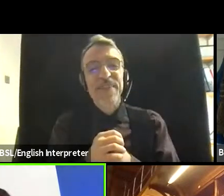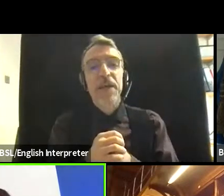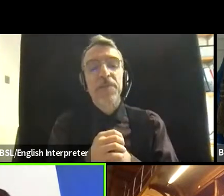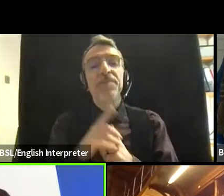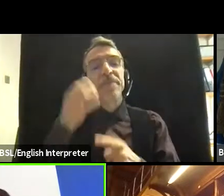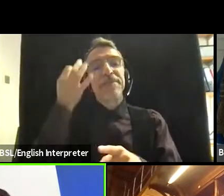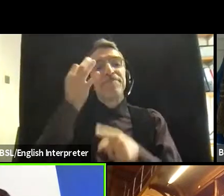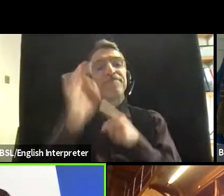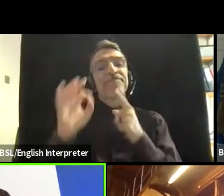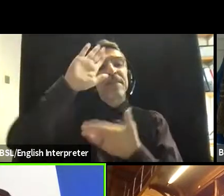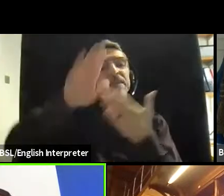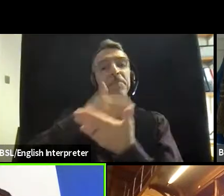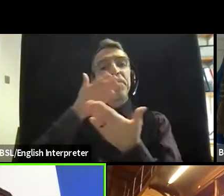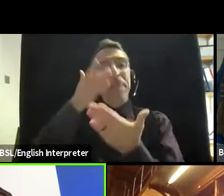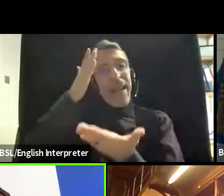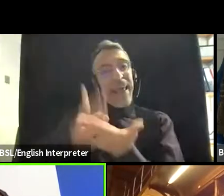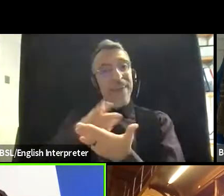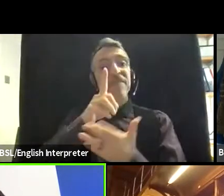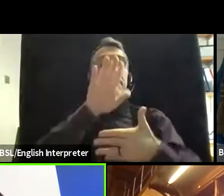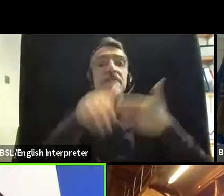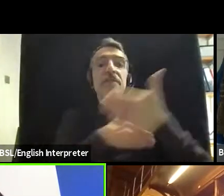belief that sign language is